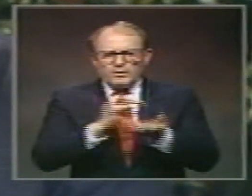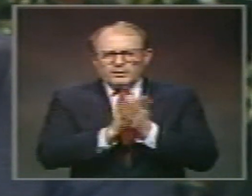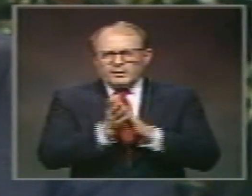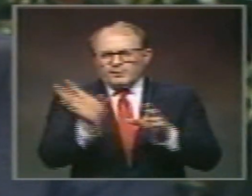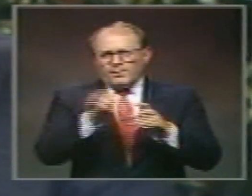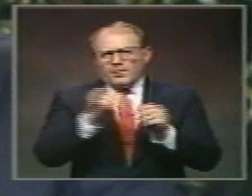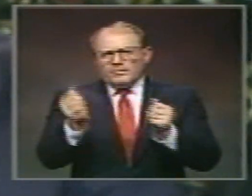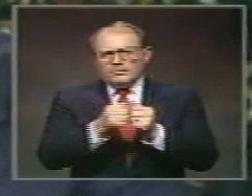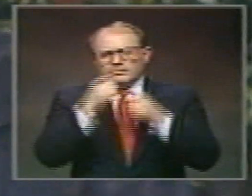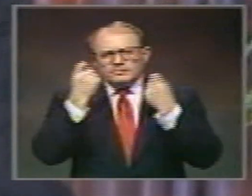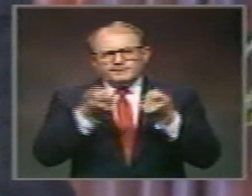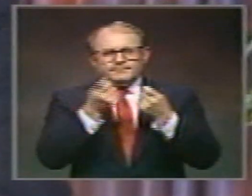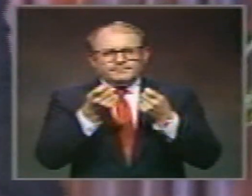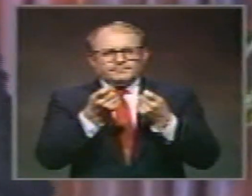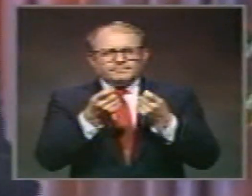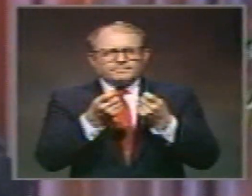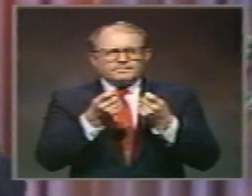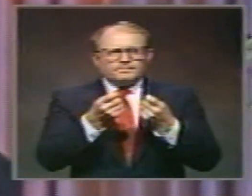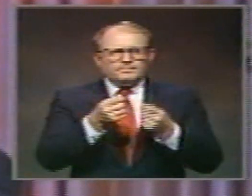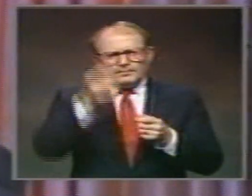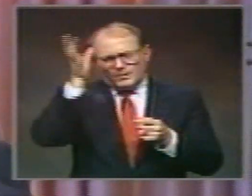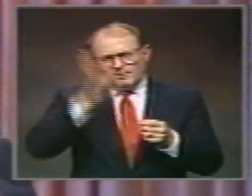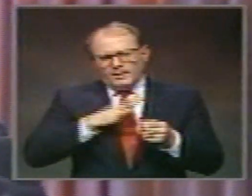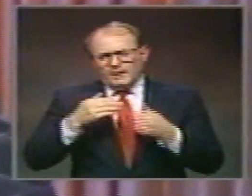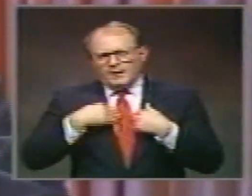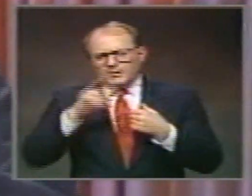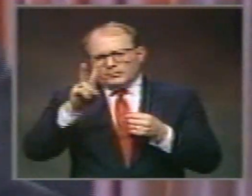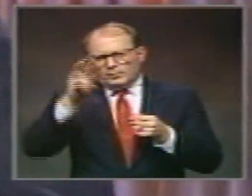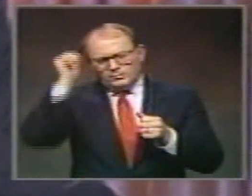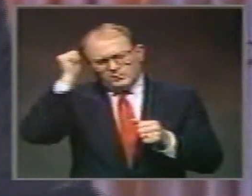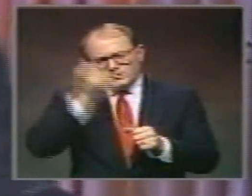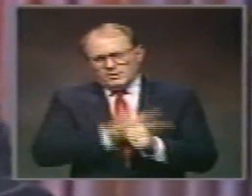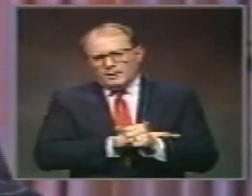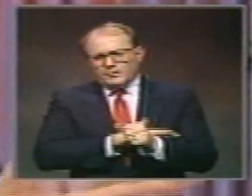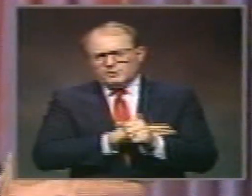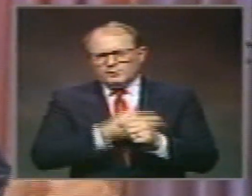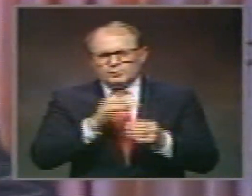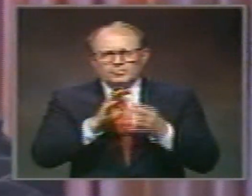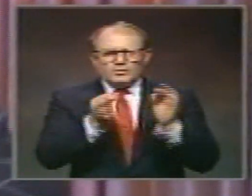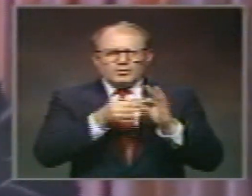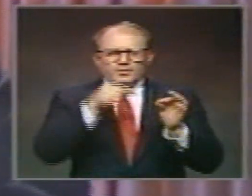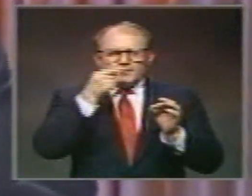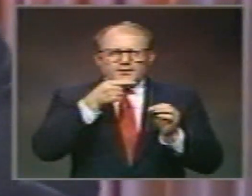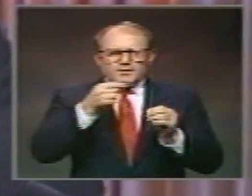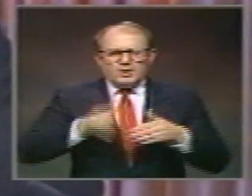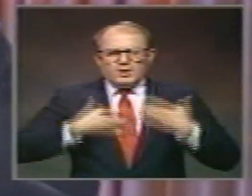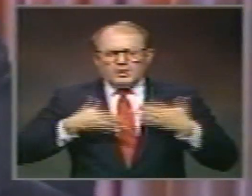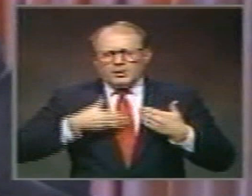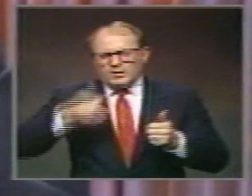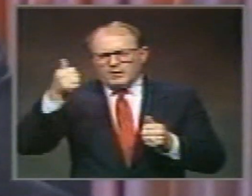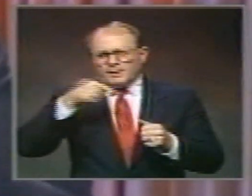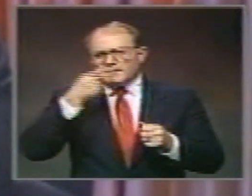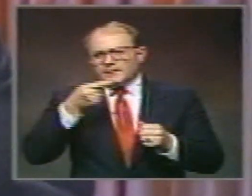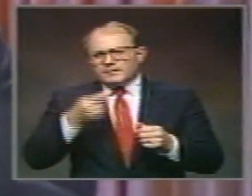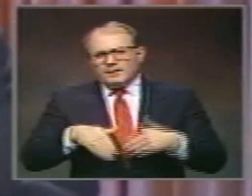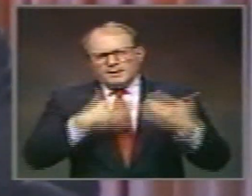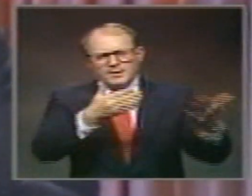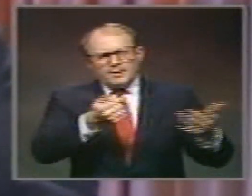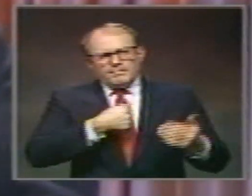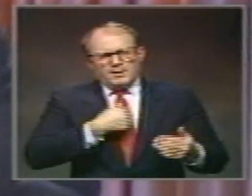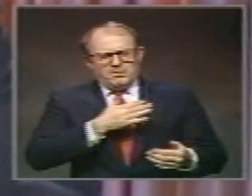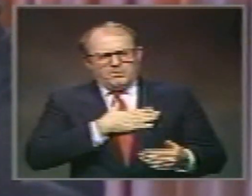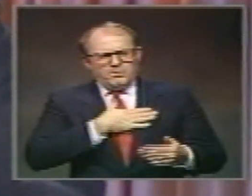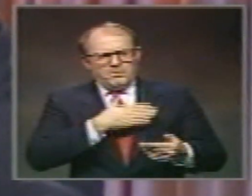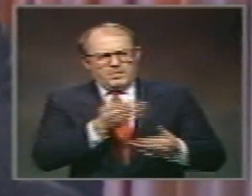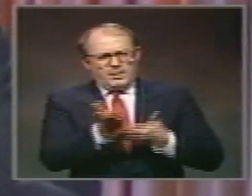indulgence. A certain man had two sons, he said, and the younger of them said to his father, "Father, give me the portion of